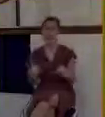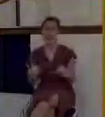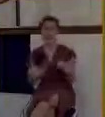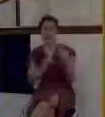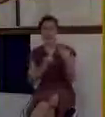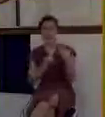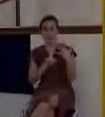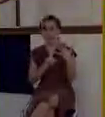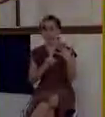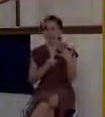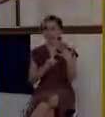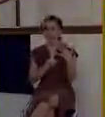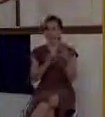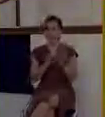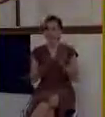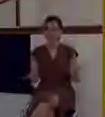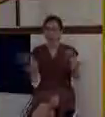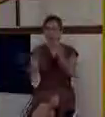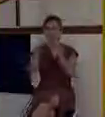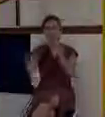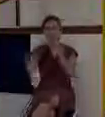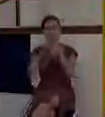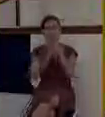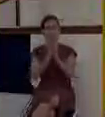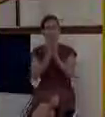matters because the Bible is God's inspired word.